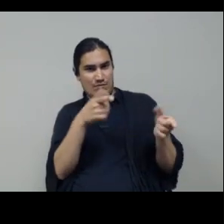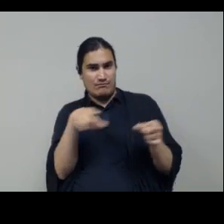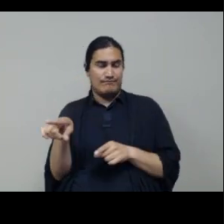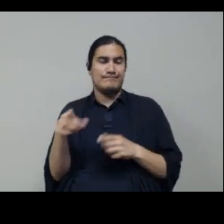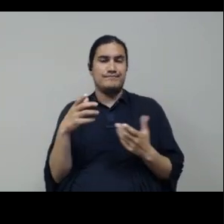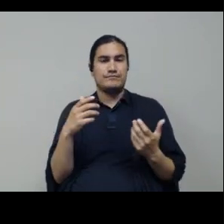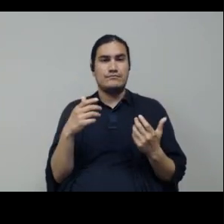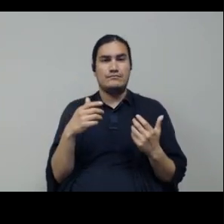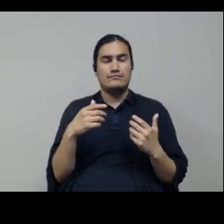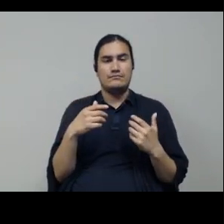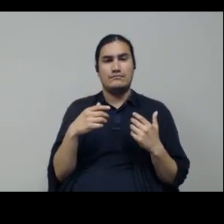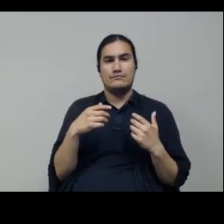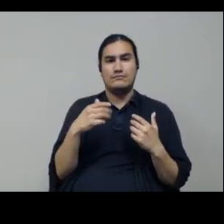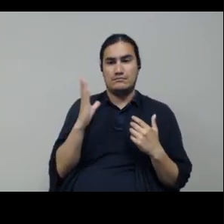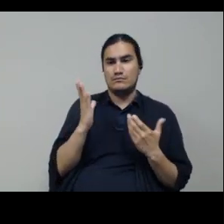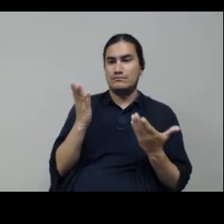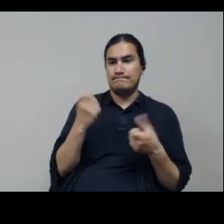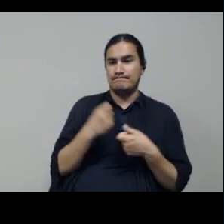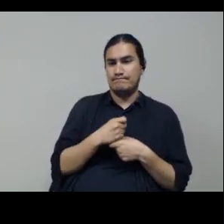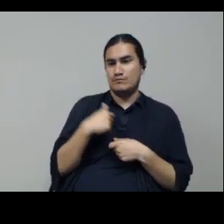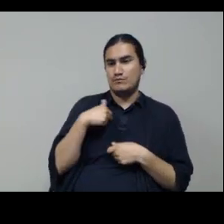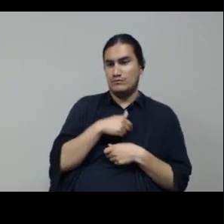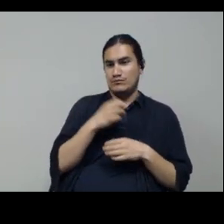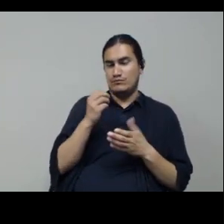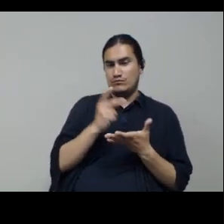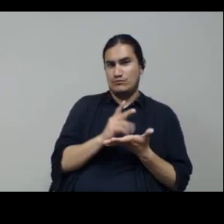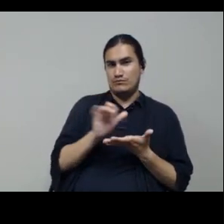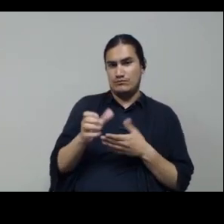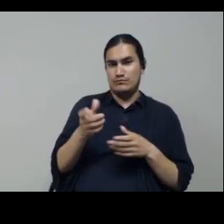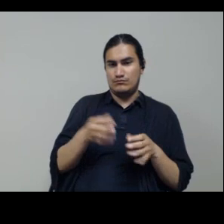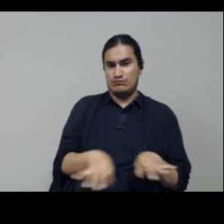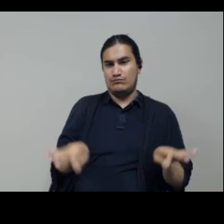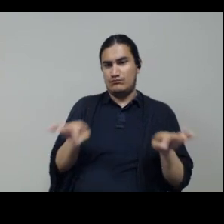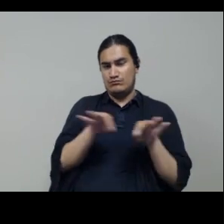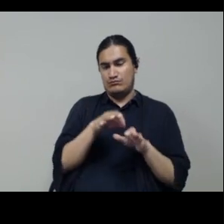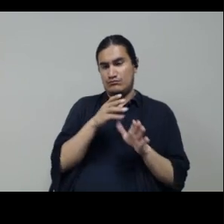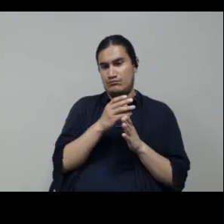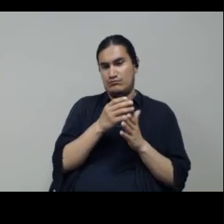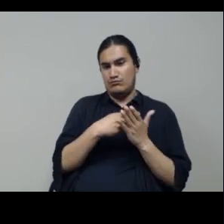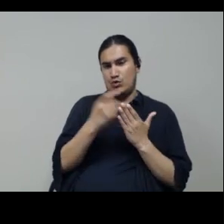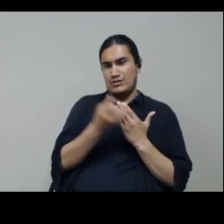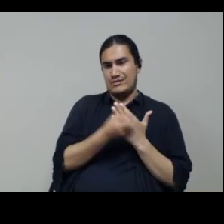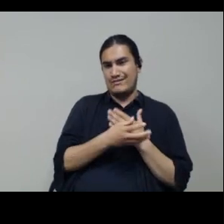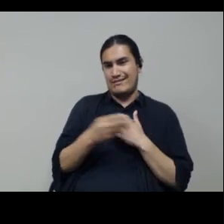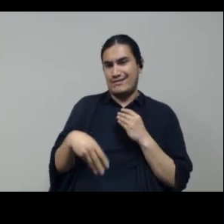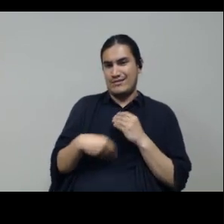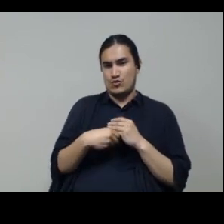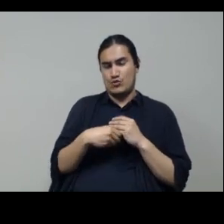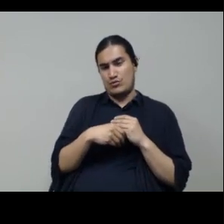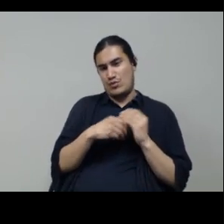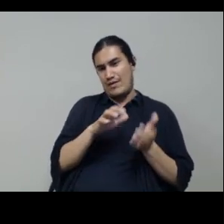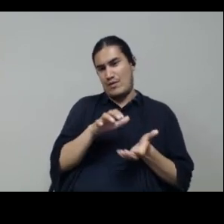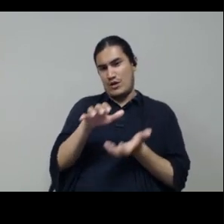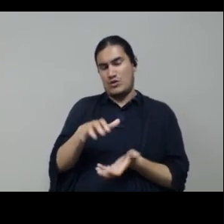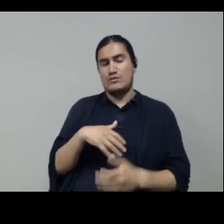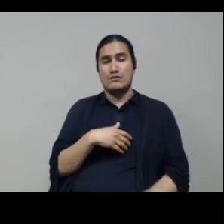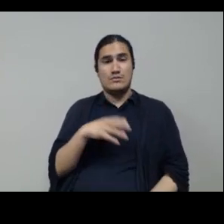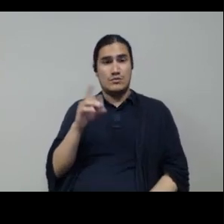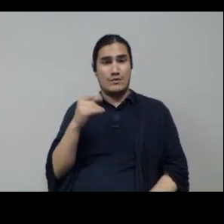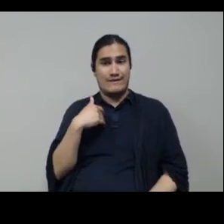again, I will make a motion that we approve this important project and the additional allocation. Thank you. Do I have a